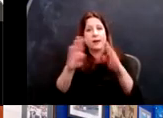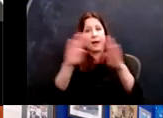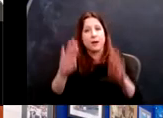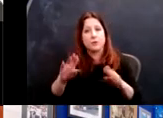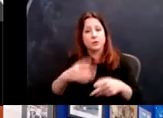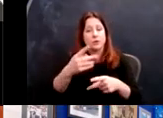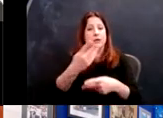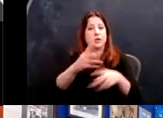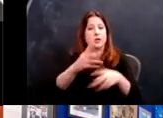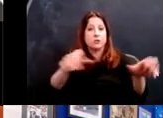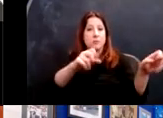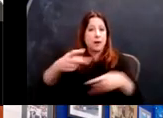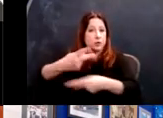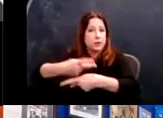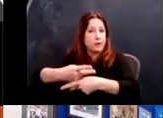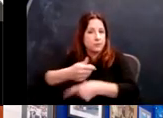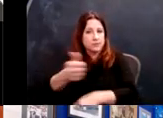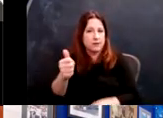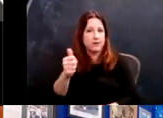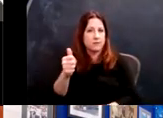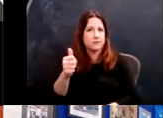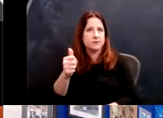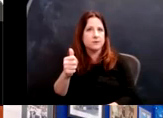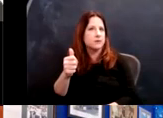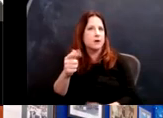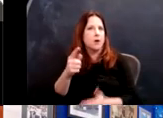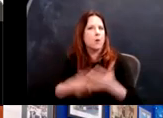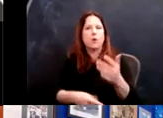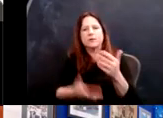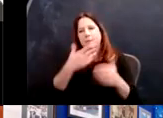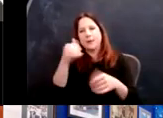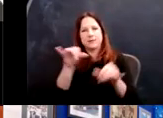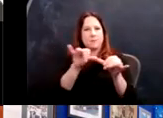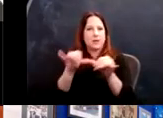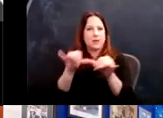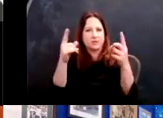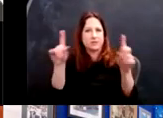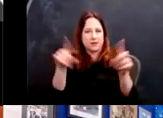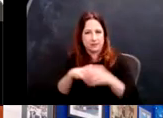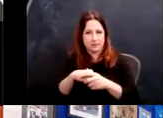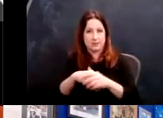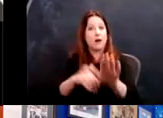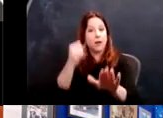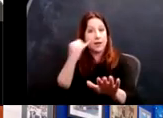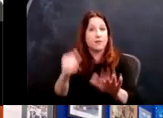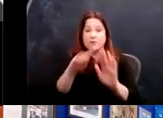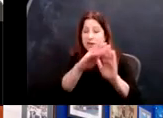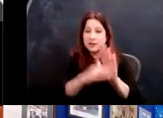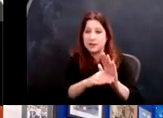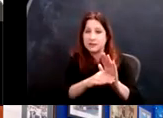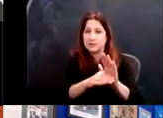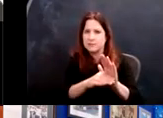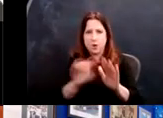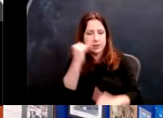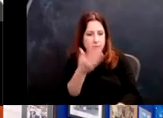kinds of things? If you guys can think about that and just kind of select the best, and then if you have other ideas, tell us about it either in